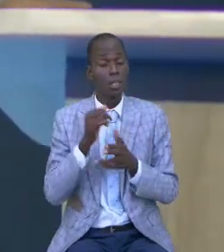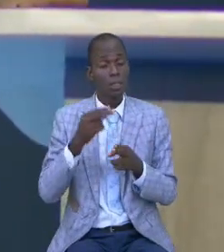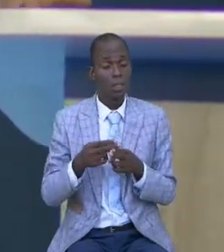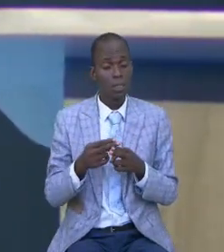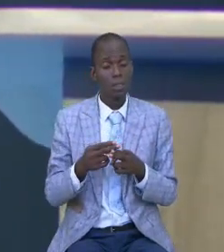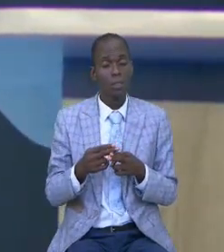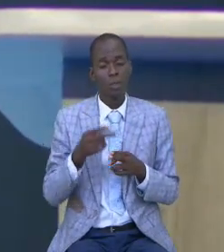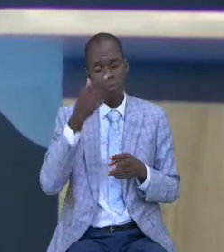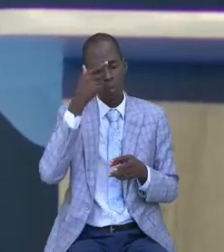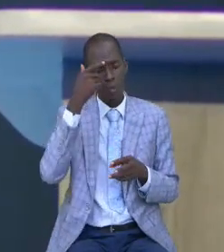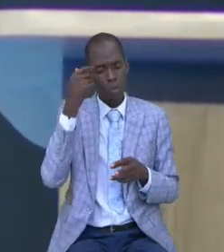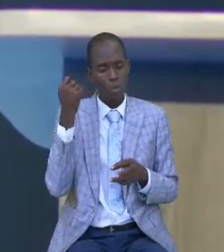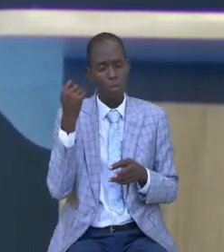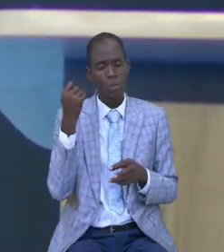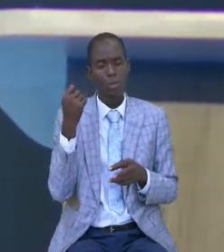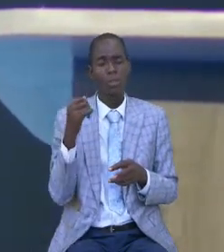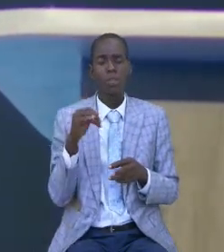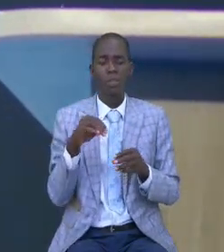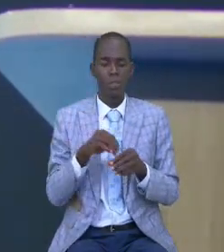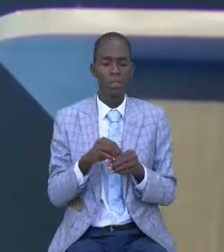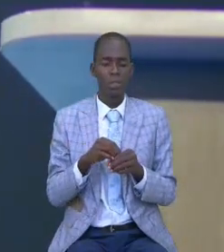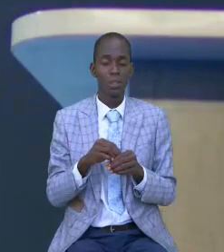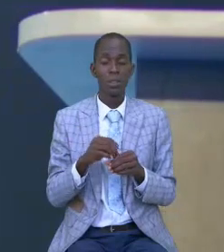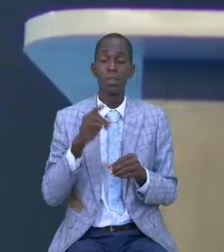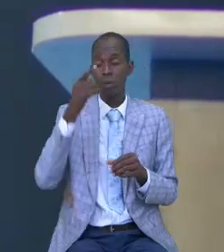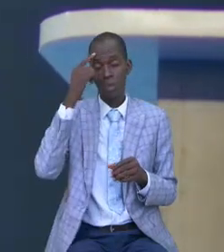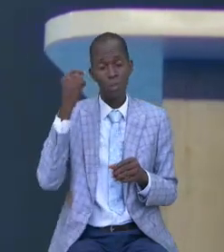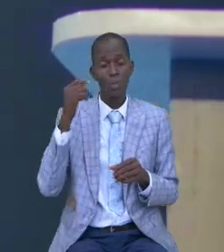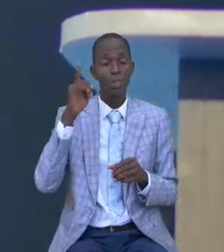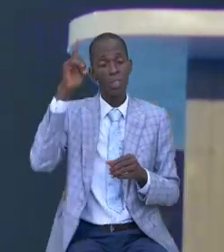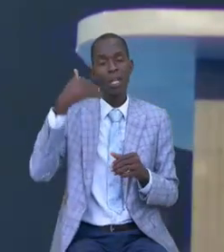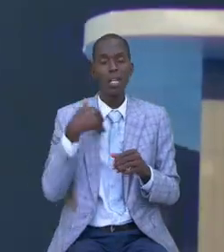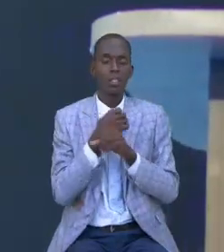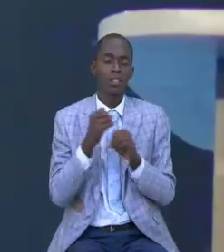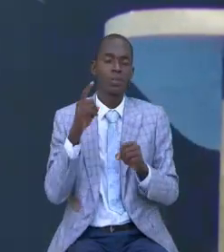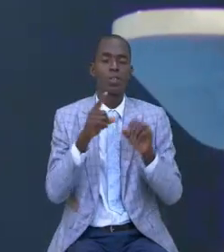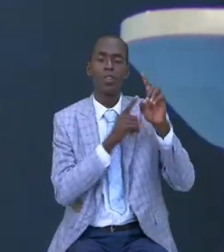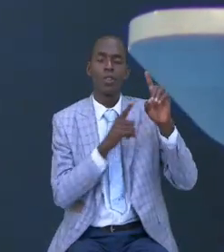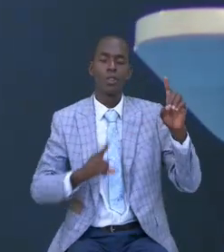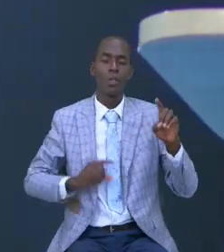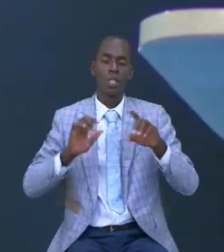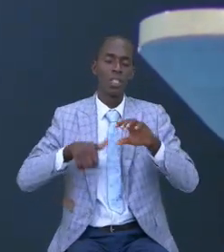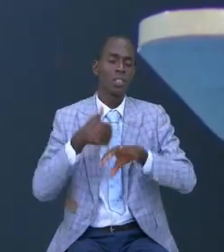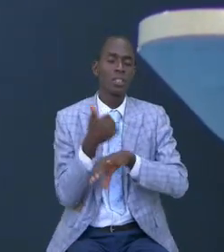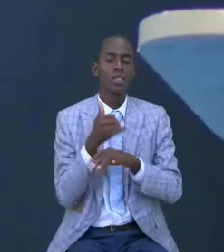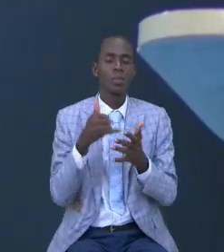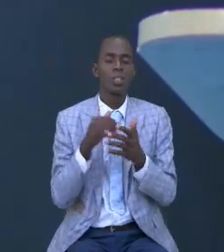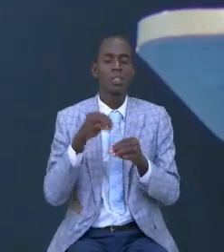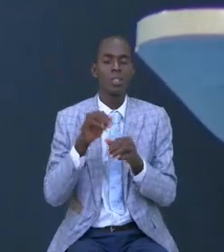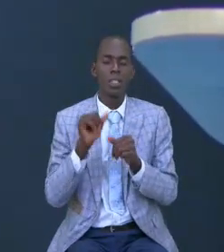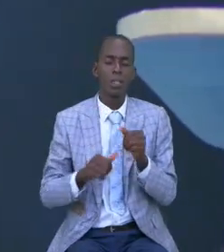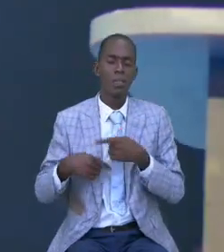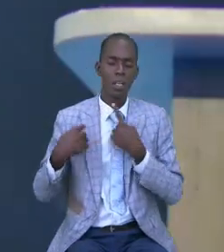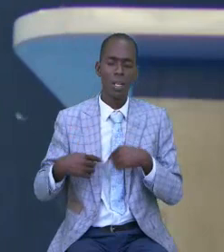who it means, is Christ our Savior. He has saved you. Lord, confirm it in every heart from heaven